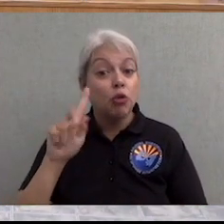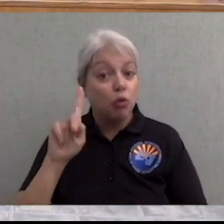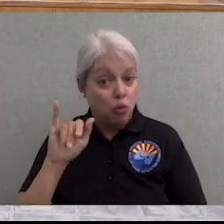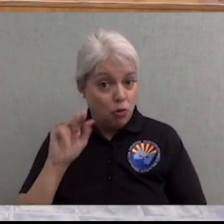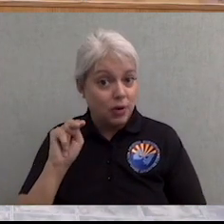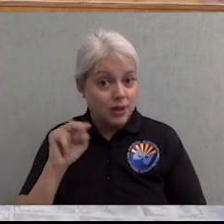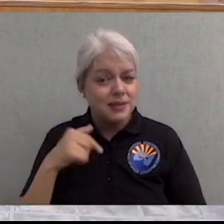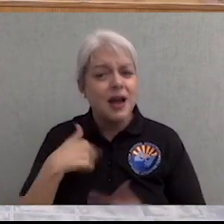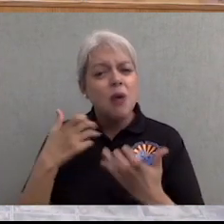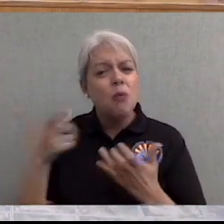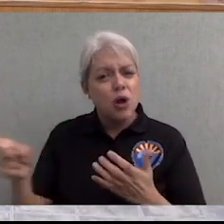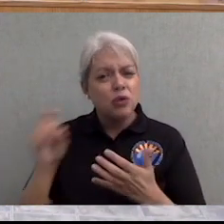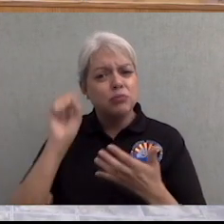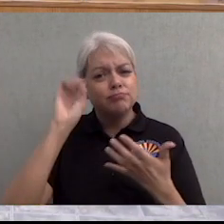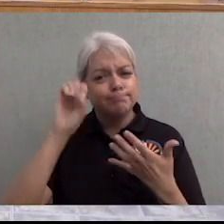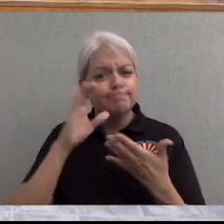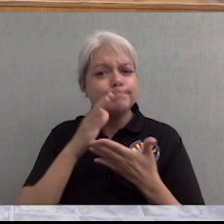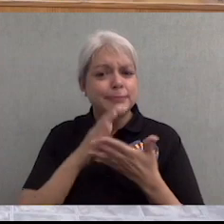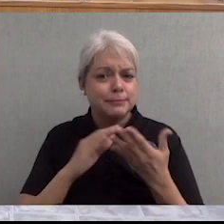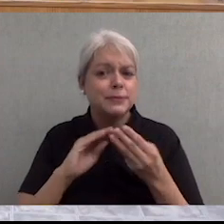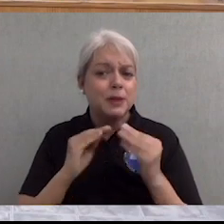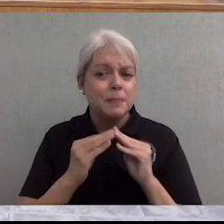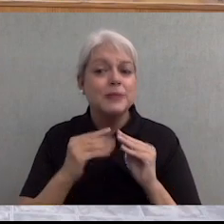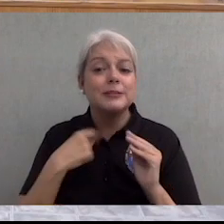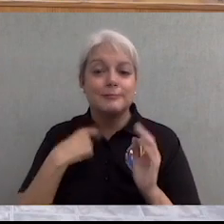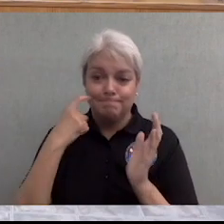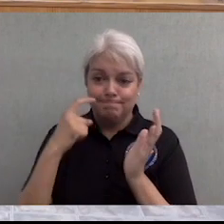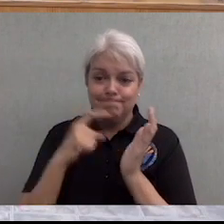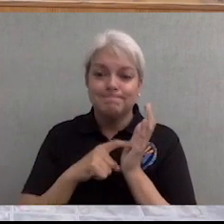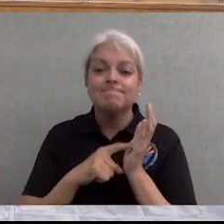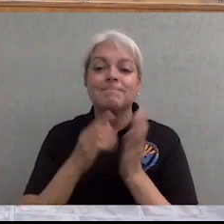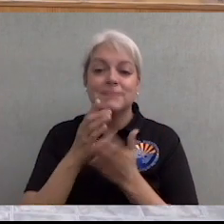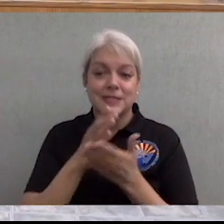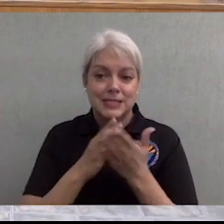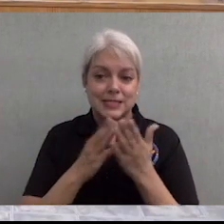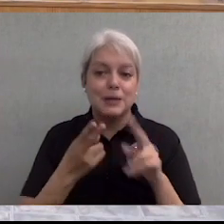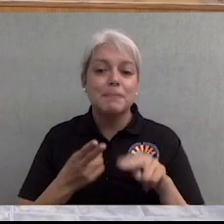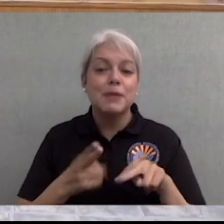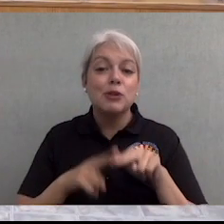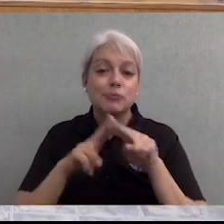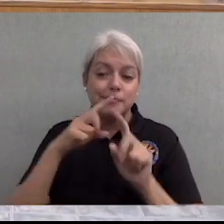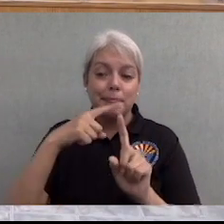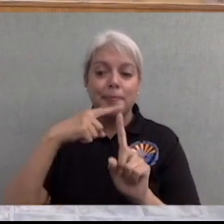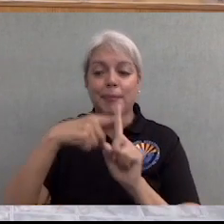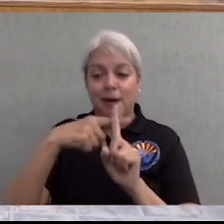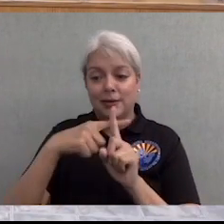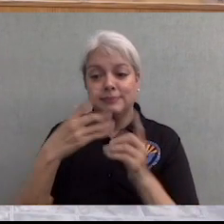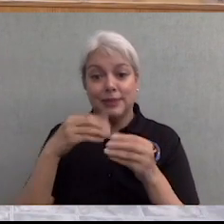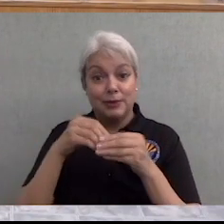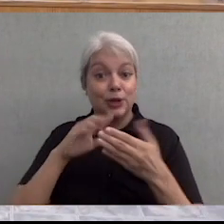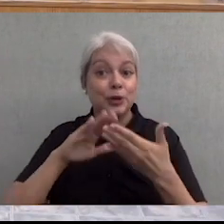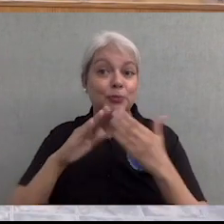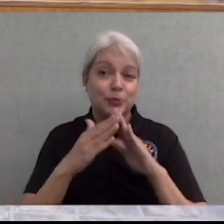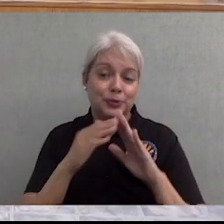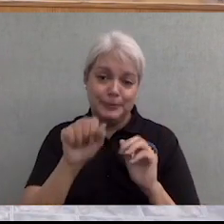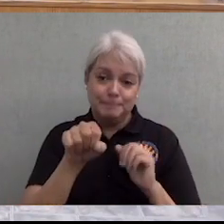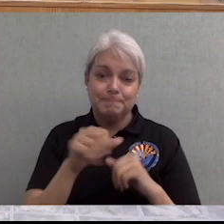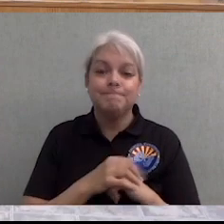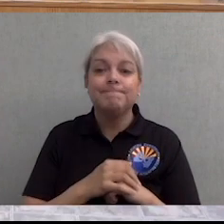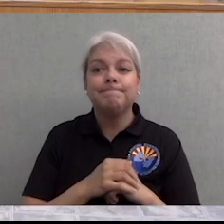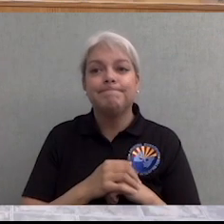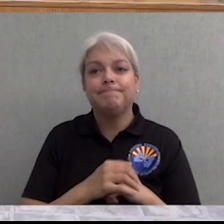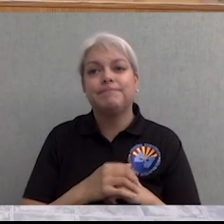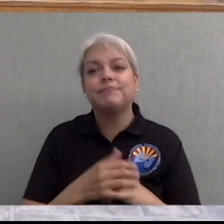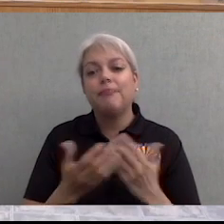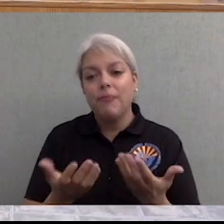having also an increase of positives in the community. This has been happening now over the last week and a half or